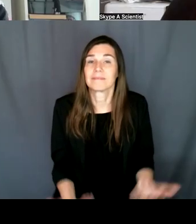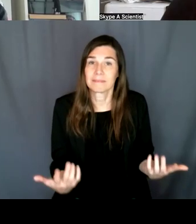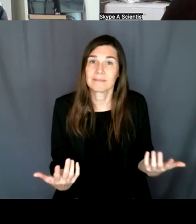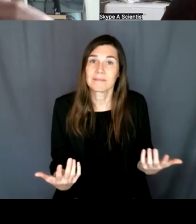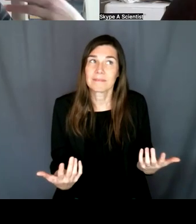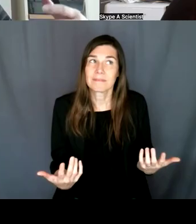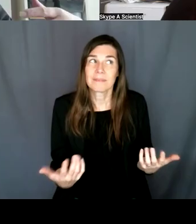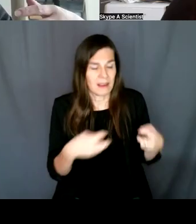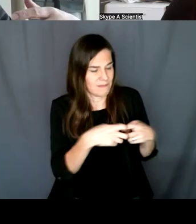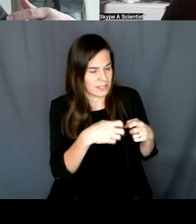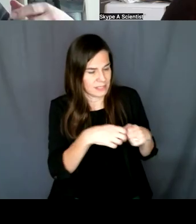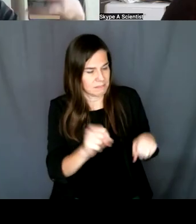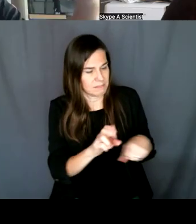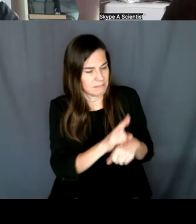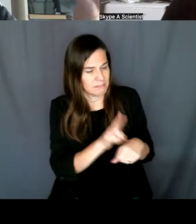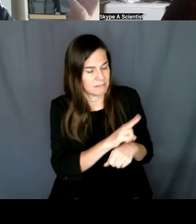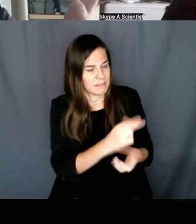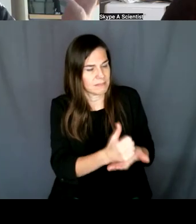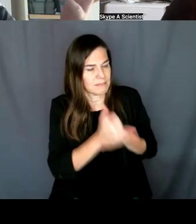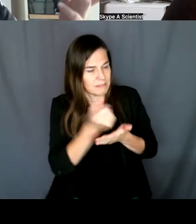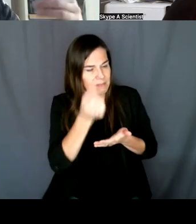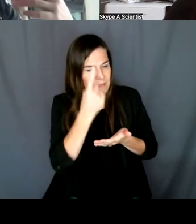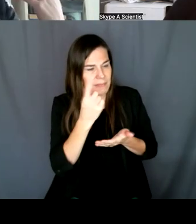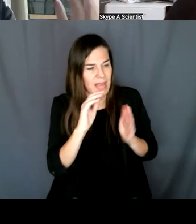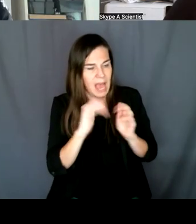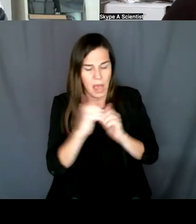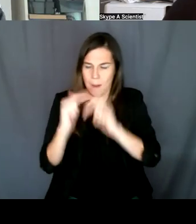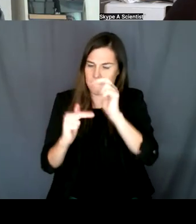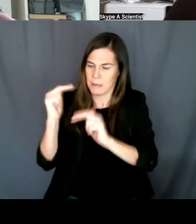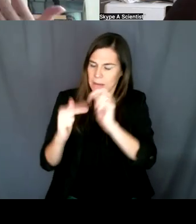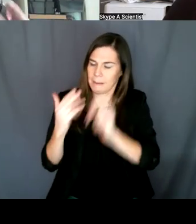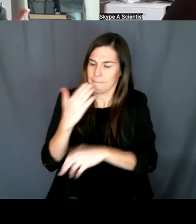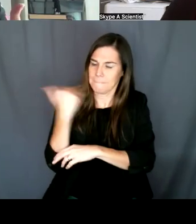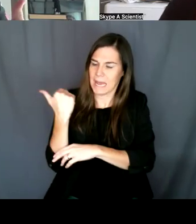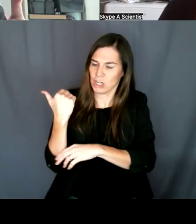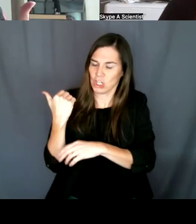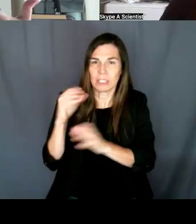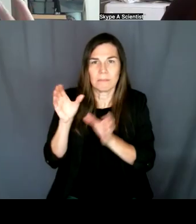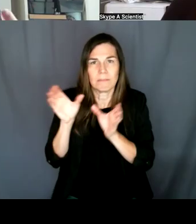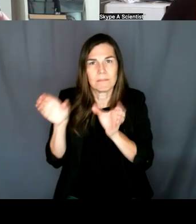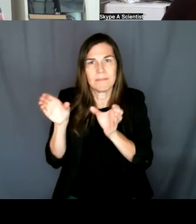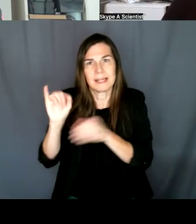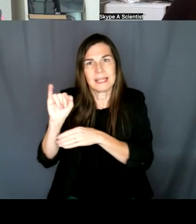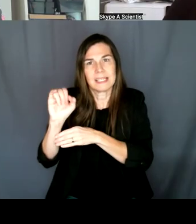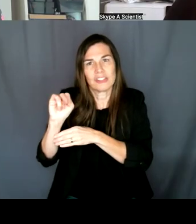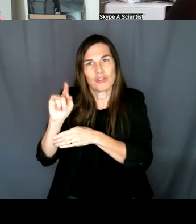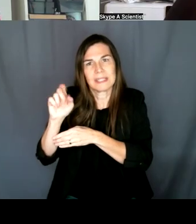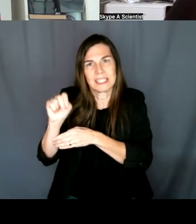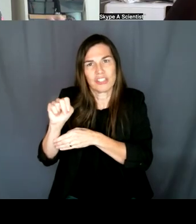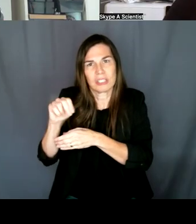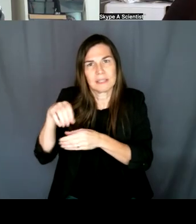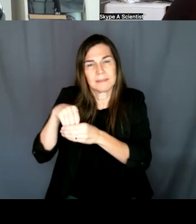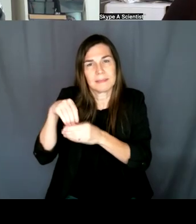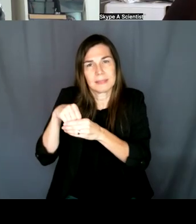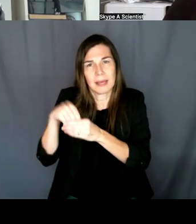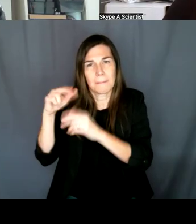to better insulate a building. Thermodynamics is a kind of physics. And so when we study